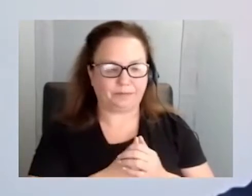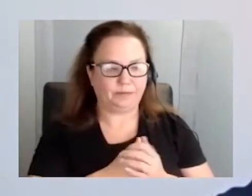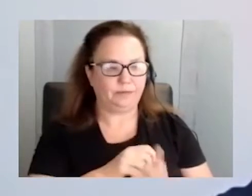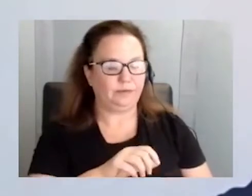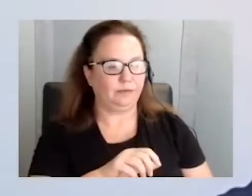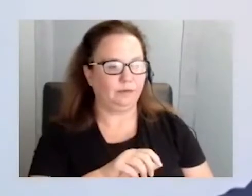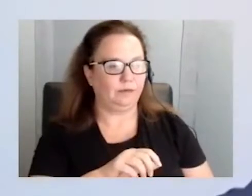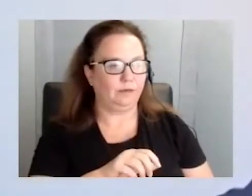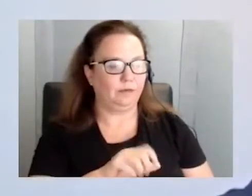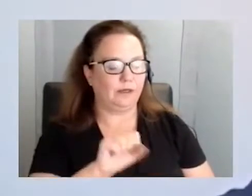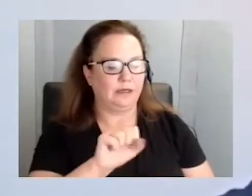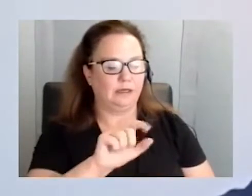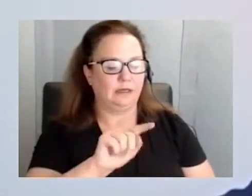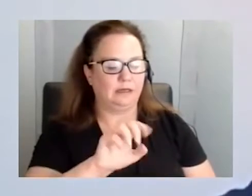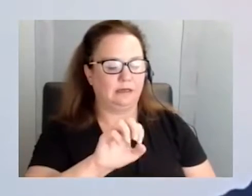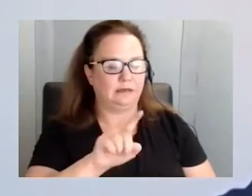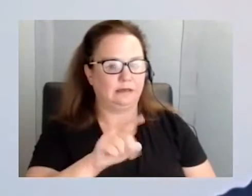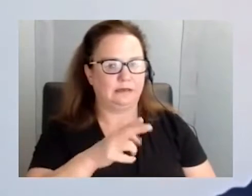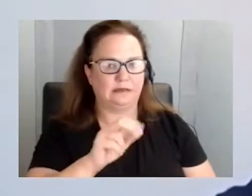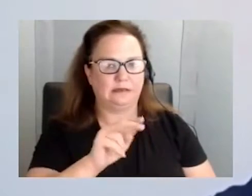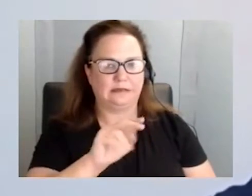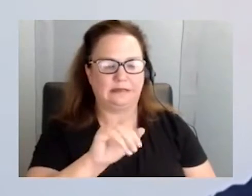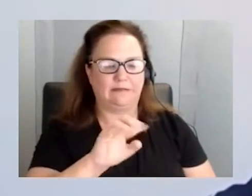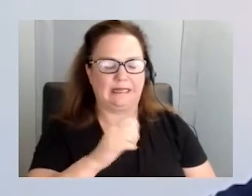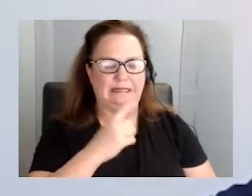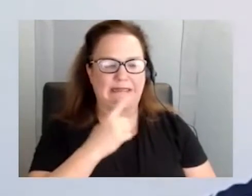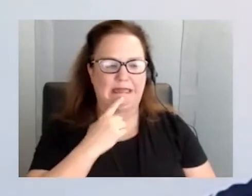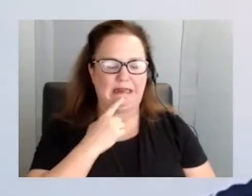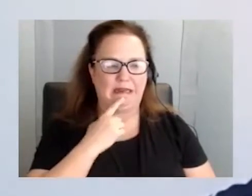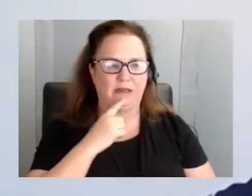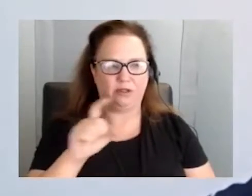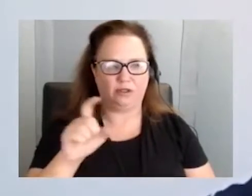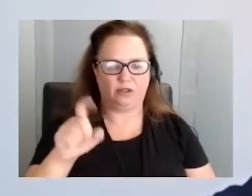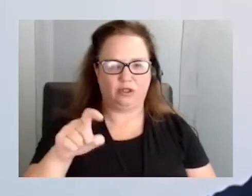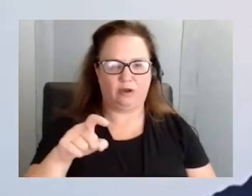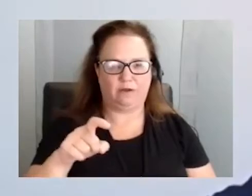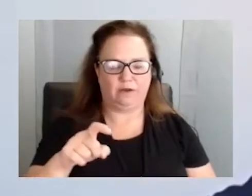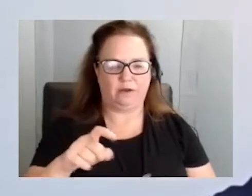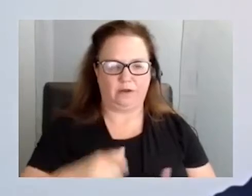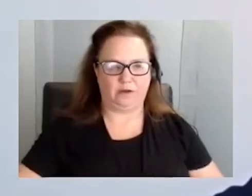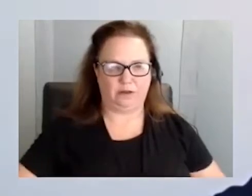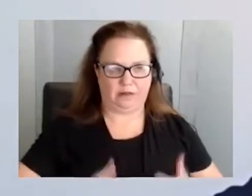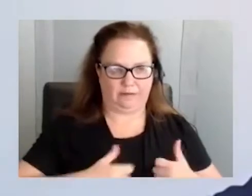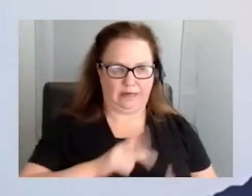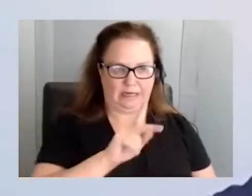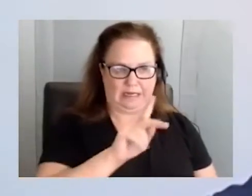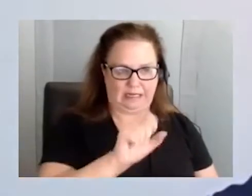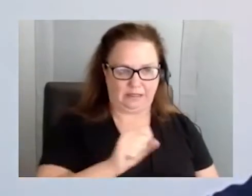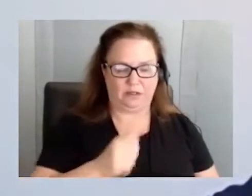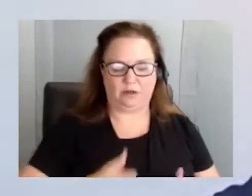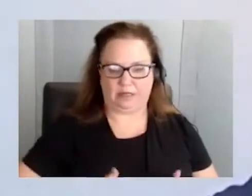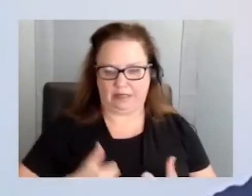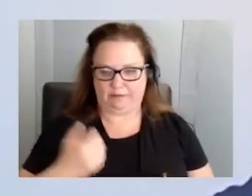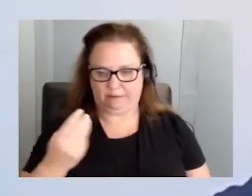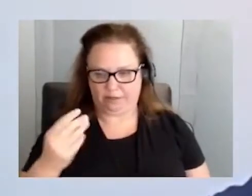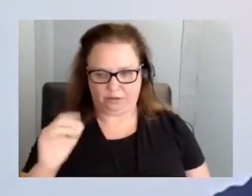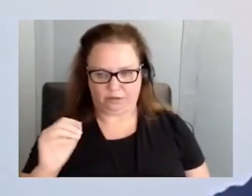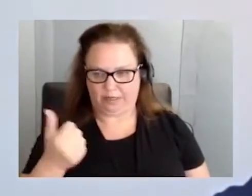think you've kind of cleared it up, but she wants to know, do you have to be a resident of Kansas? Can you live in Missouri or anywhere?